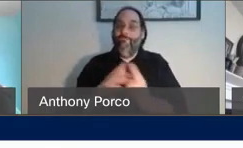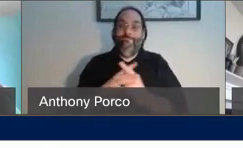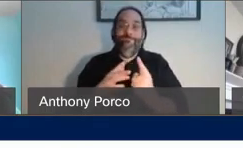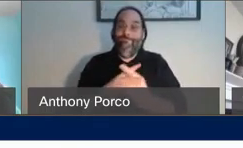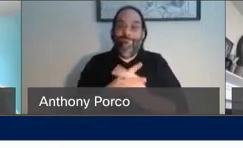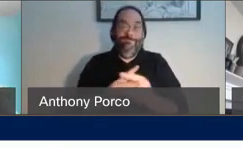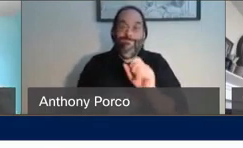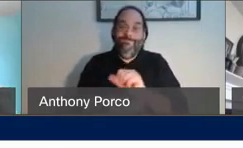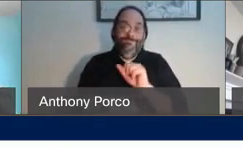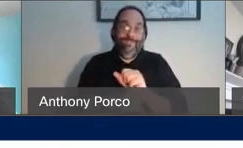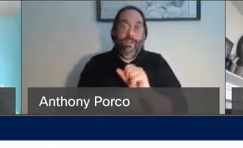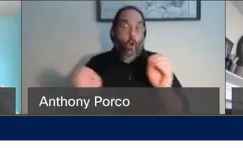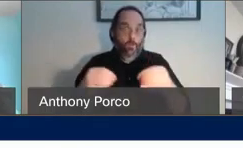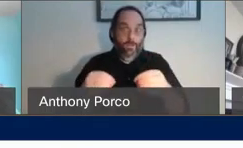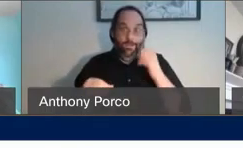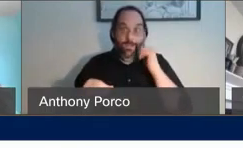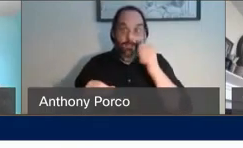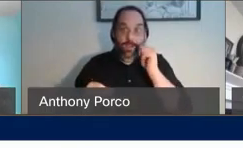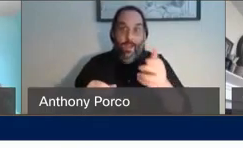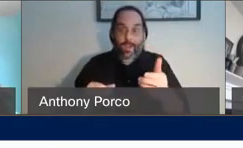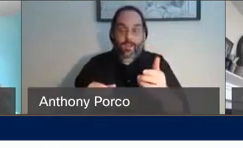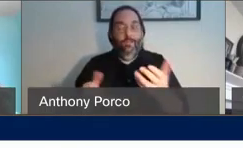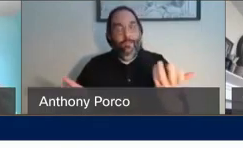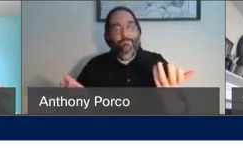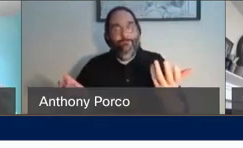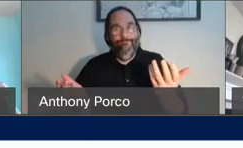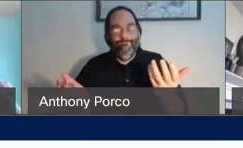day to prepare computer to provide